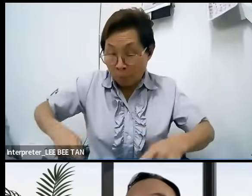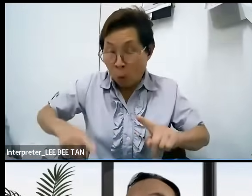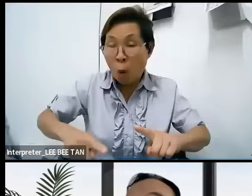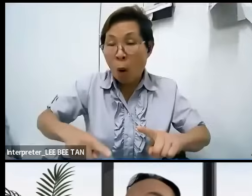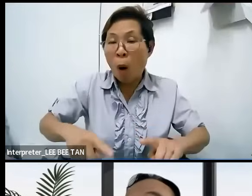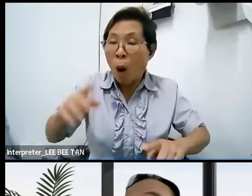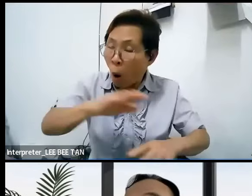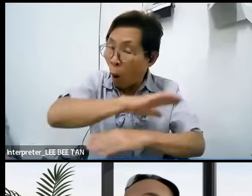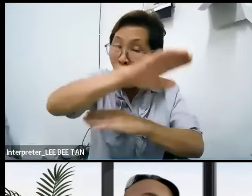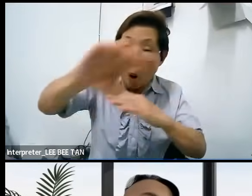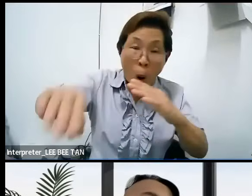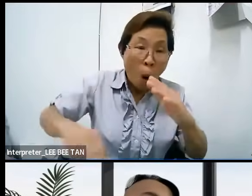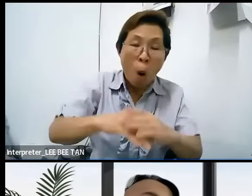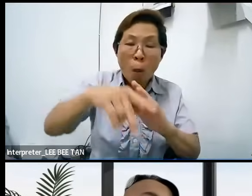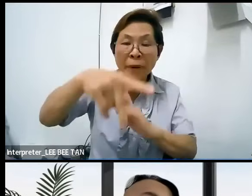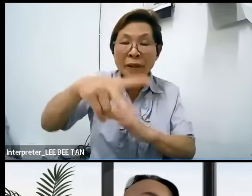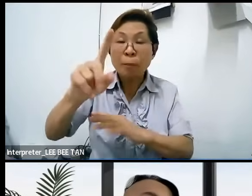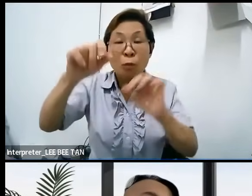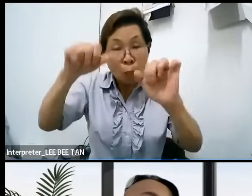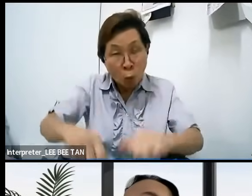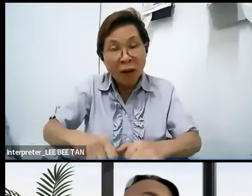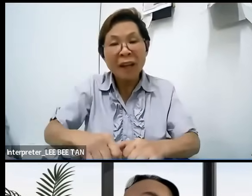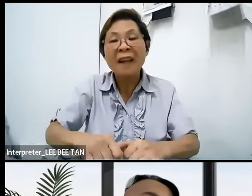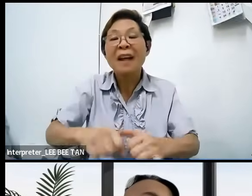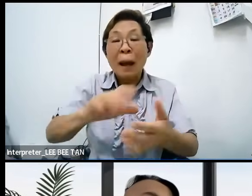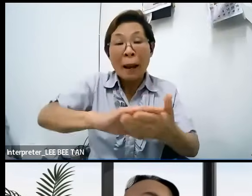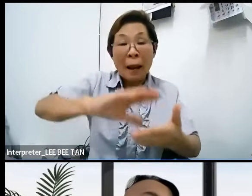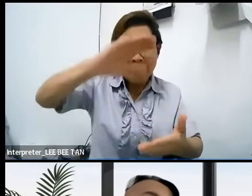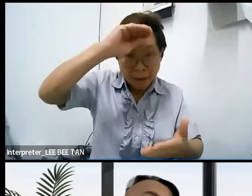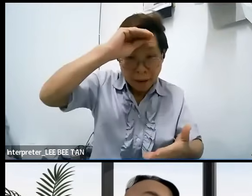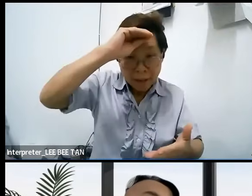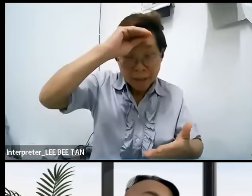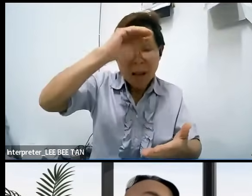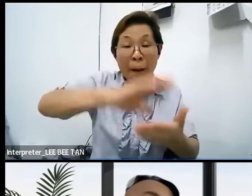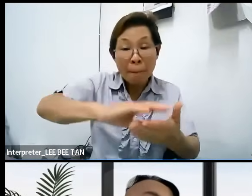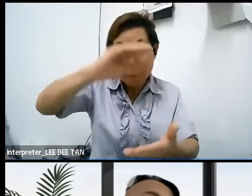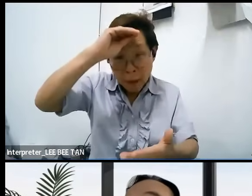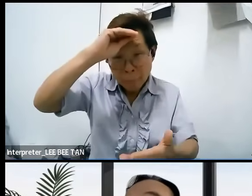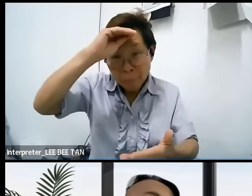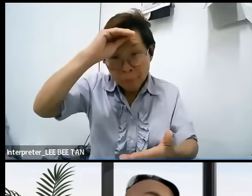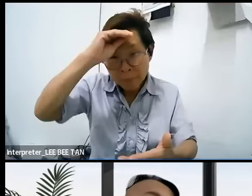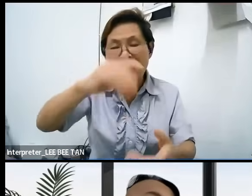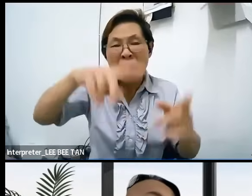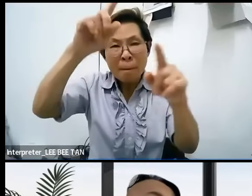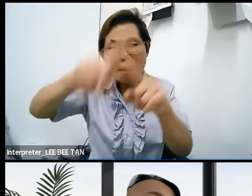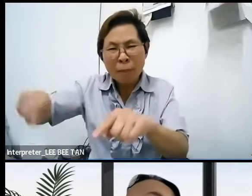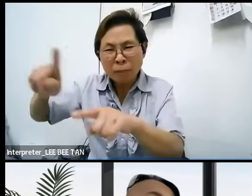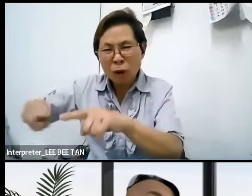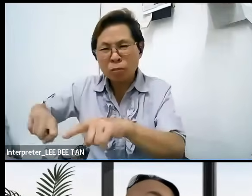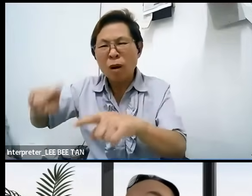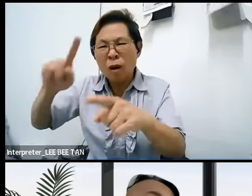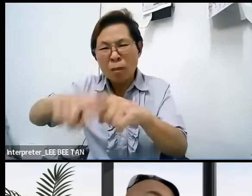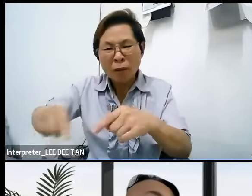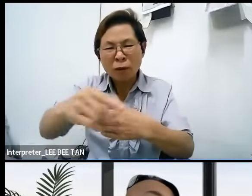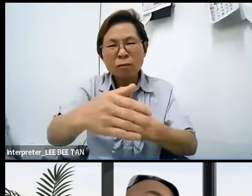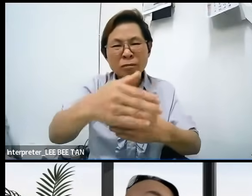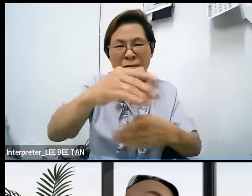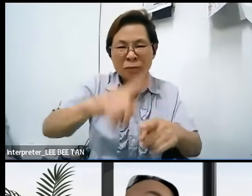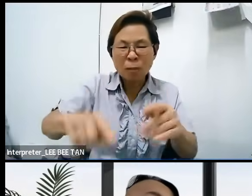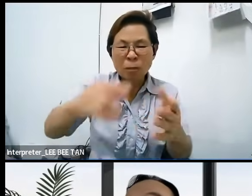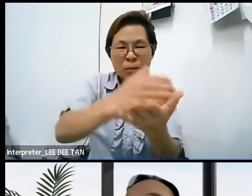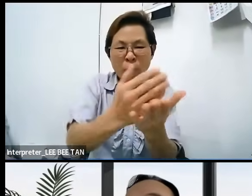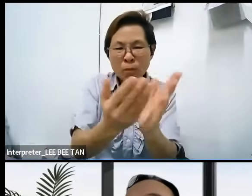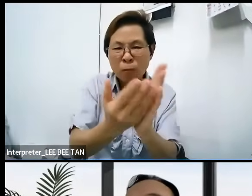to persons with disabilities really require a very multi-sectoral approach and coordination from all